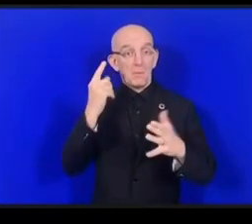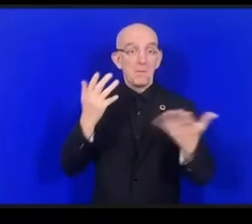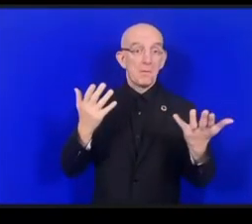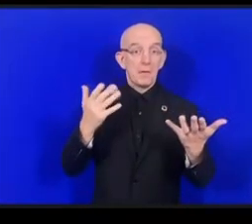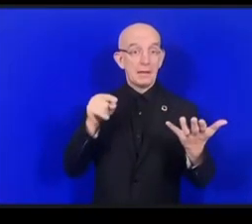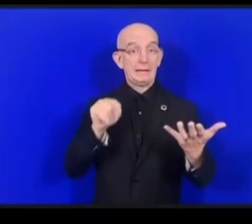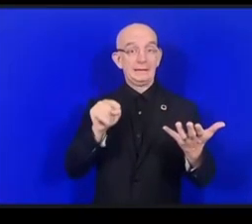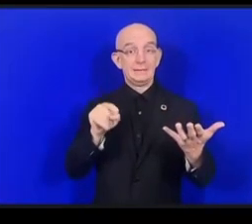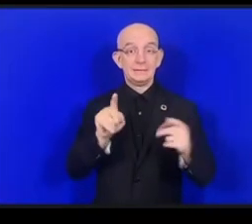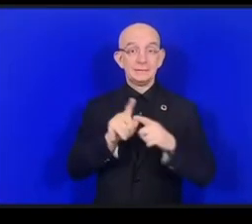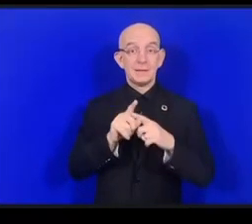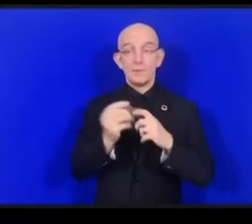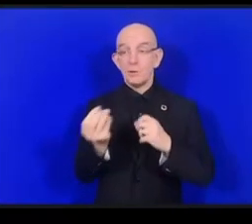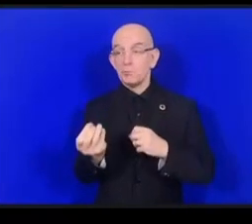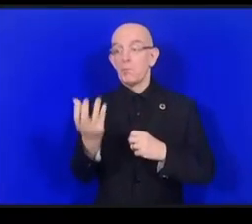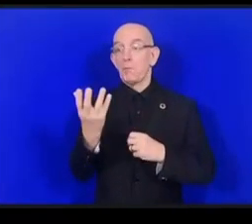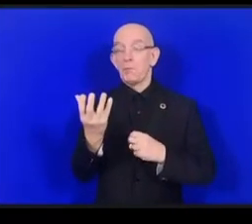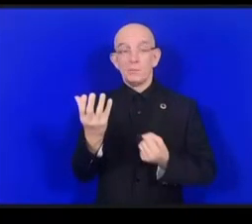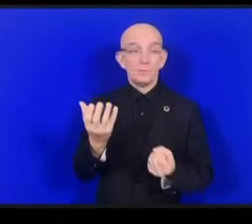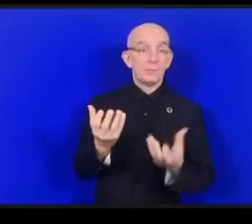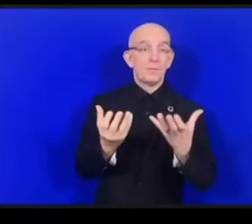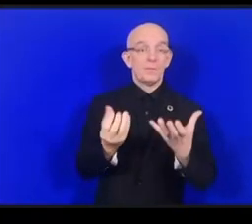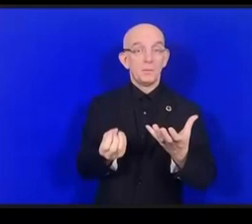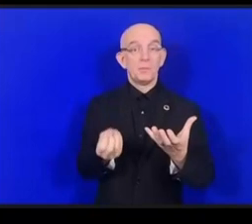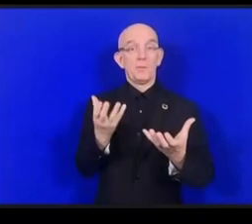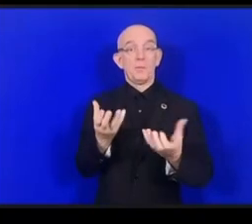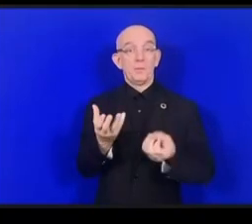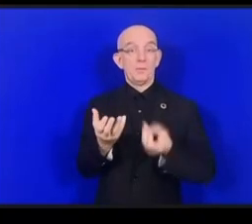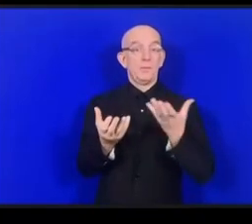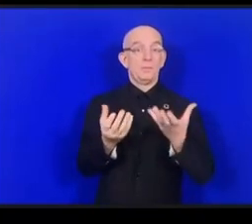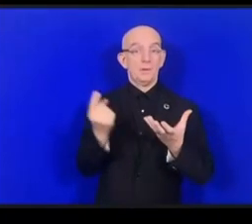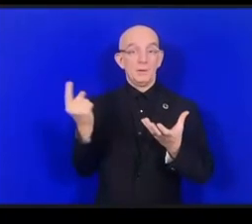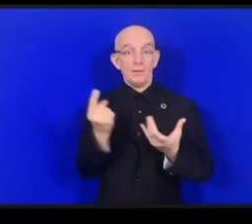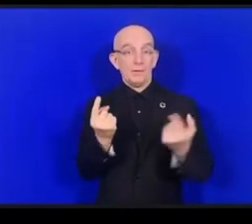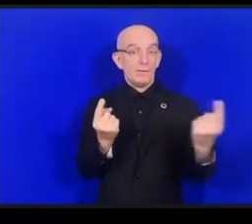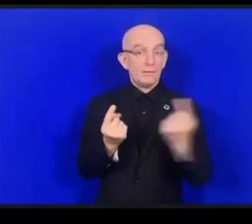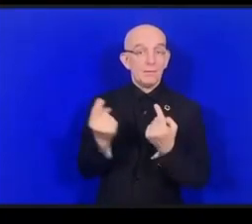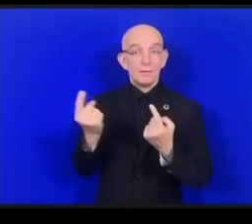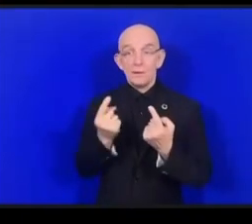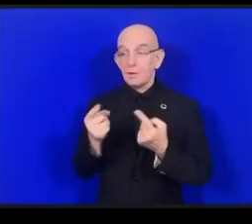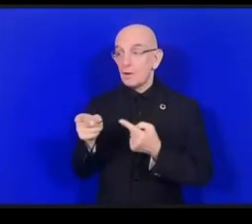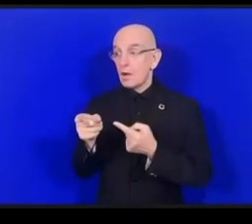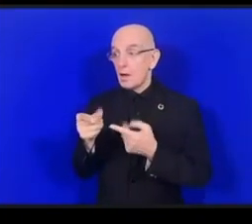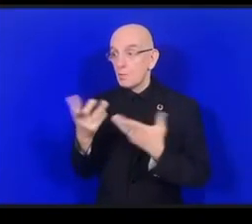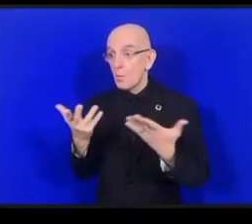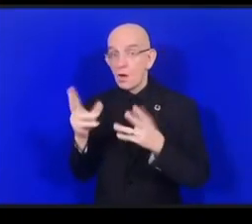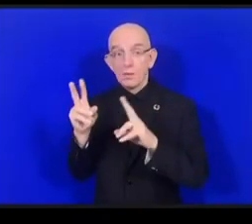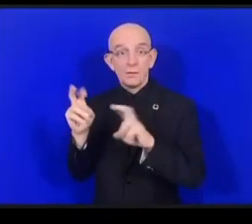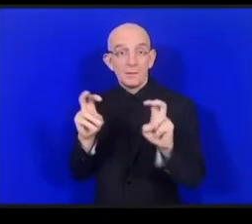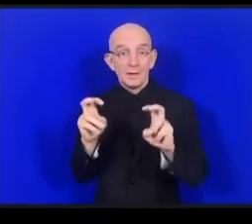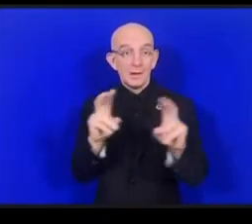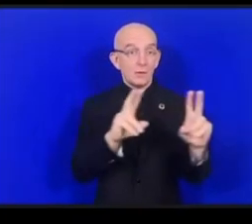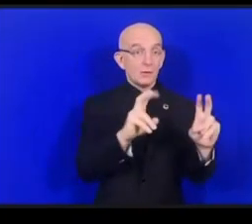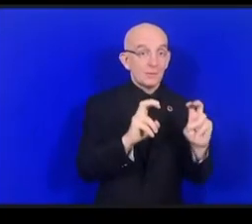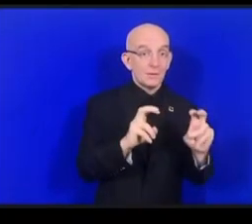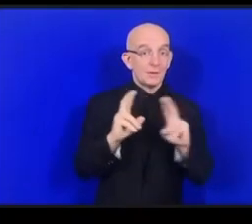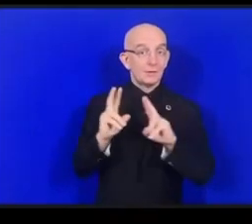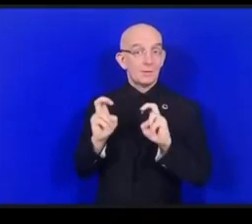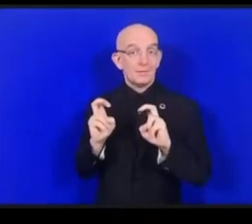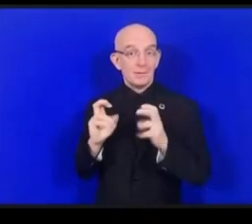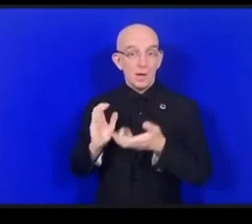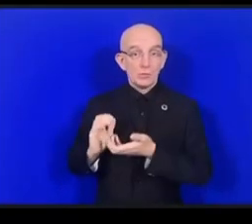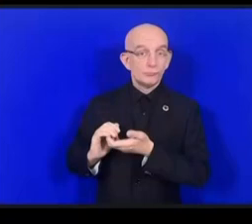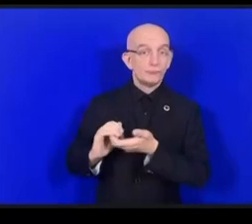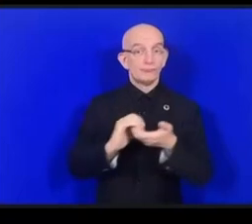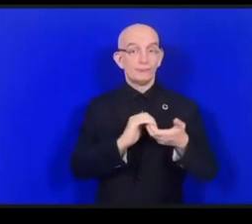want to work together between the annual sessions. So instead of having working groups, that sounded like more